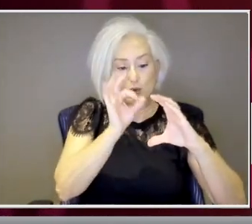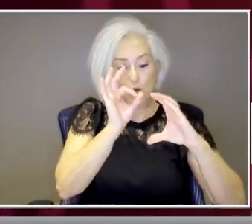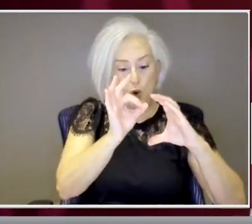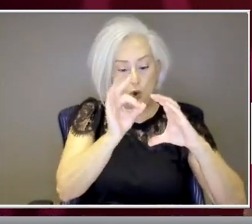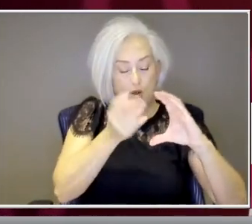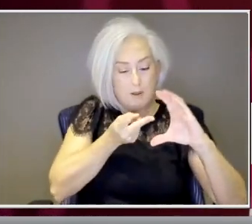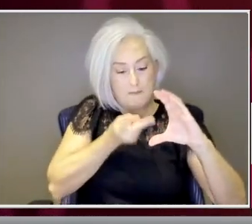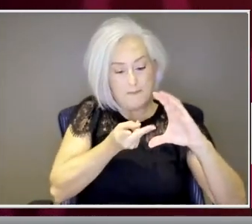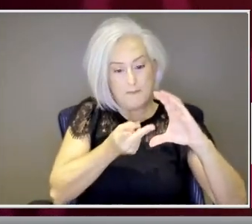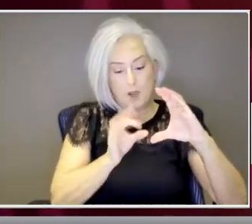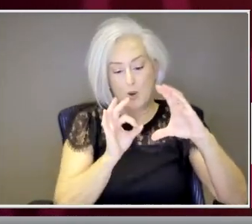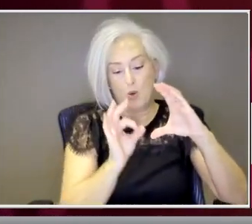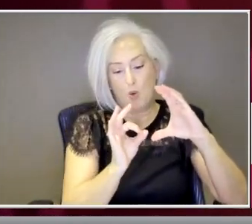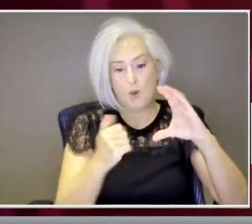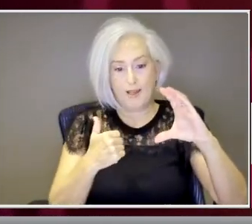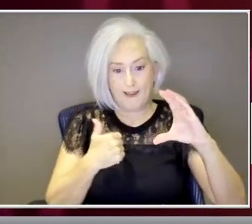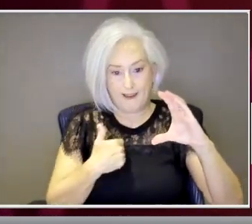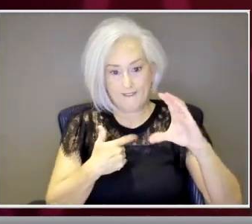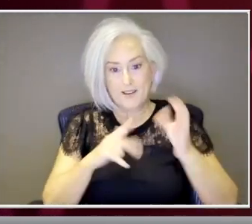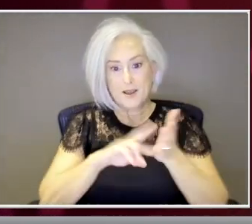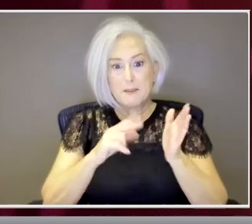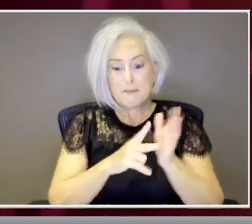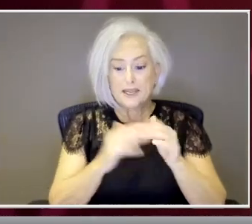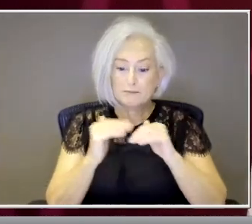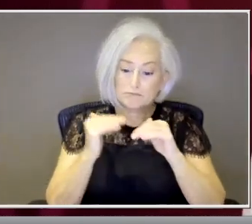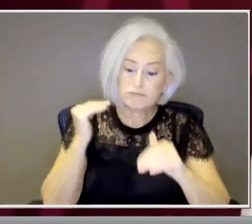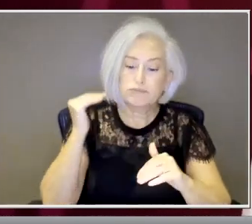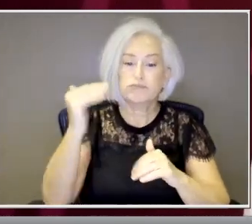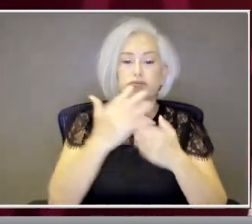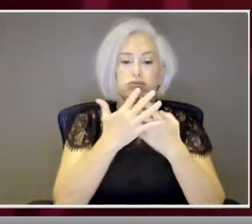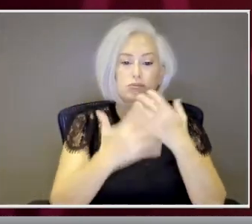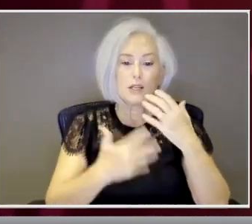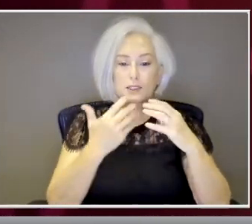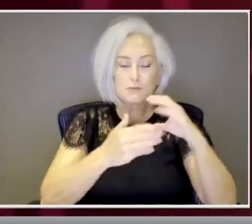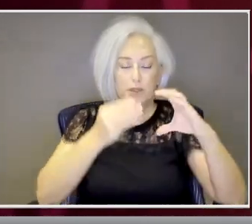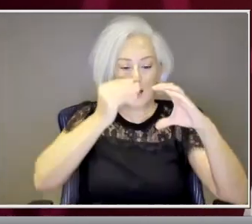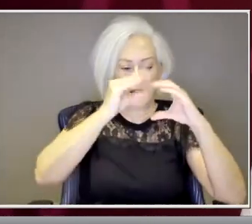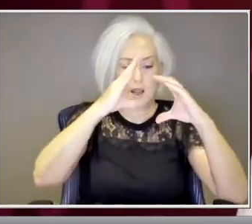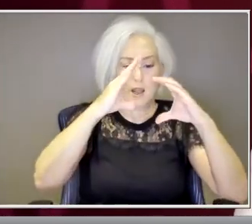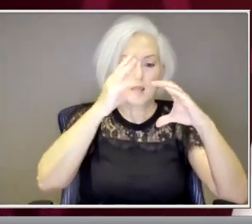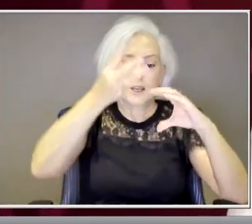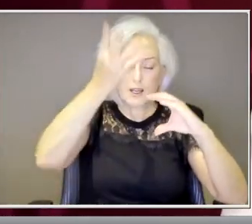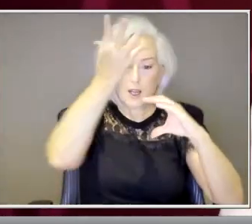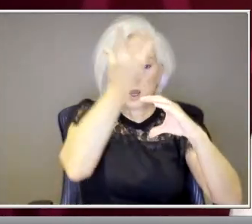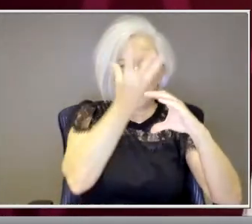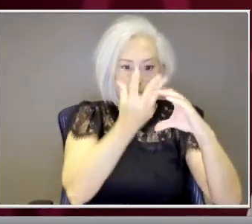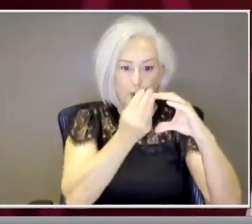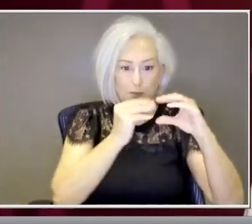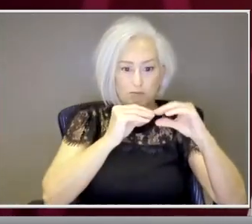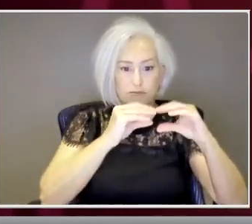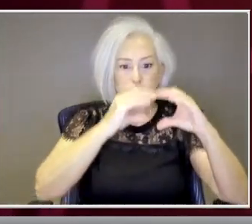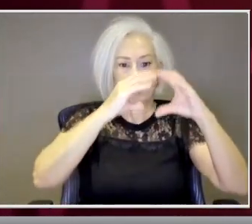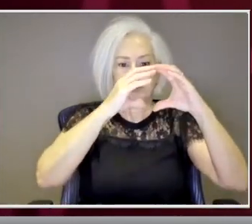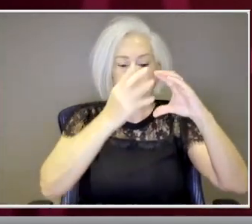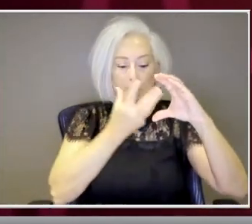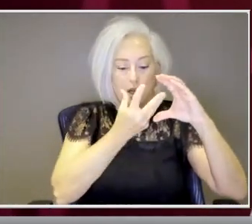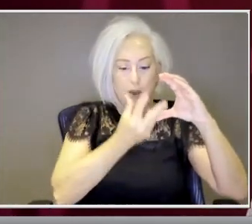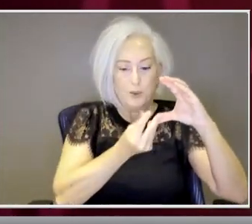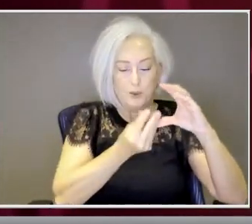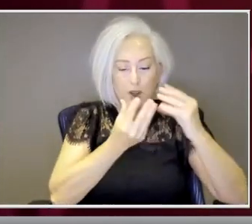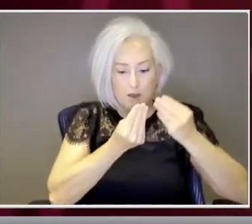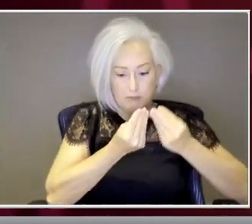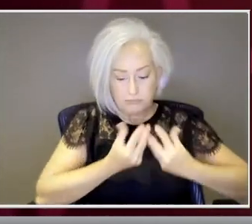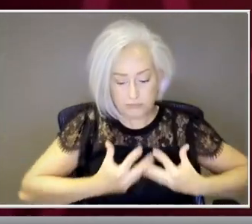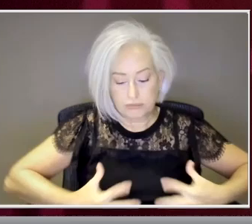lead to is a lot of extra blood flow going through those holes into the lungs. And that exposes the lung arteries to both